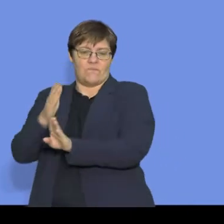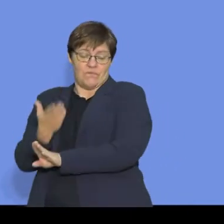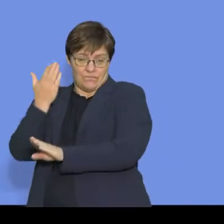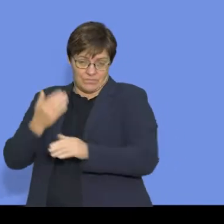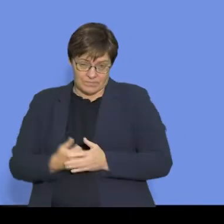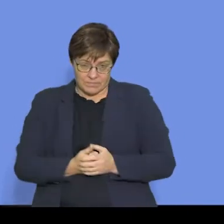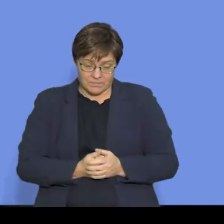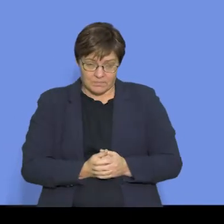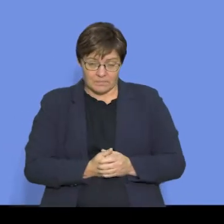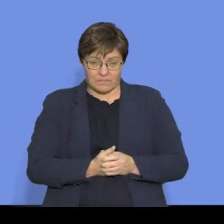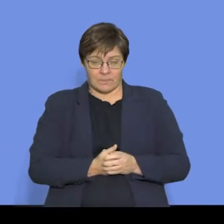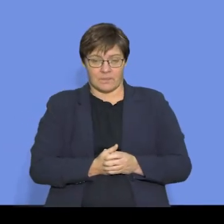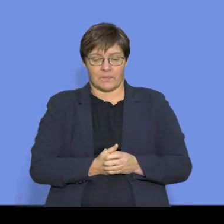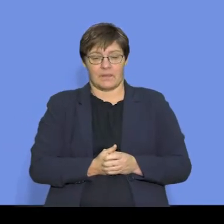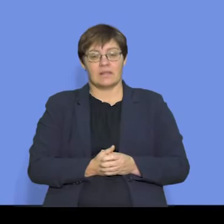elapsed.